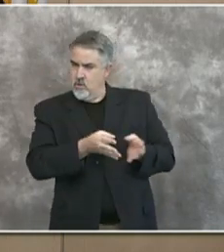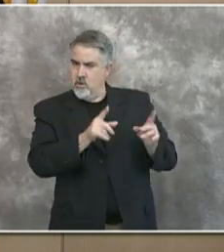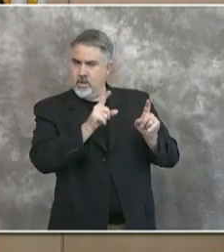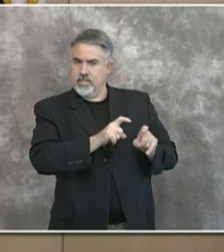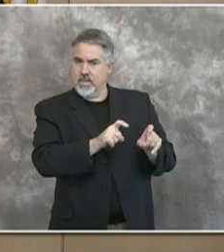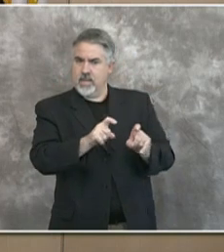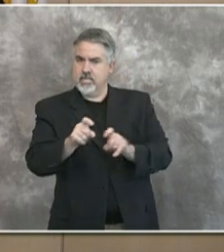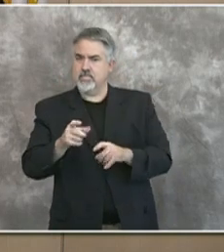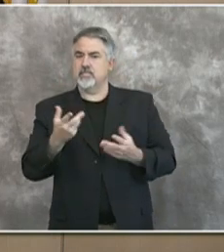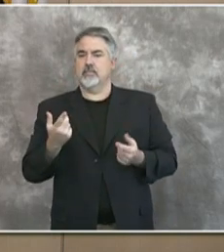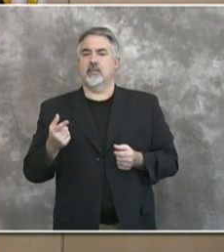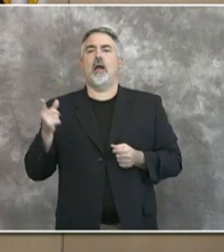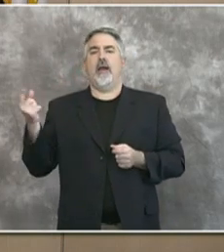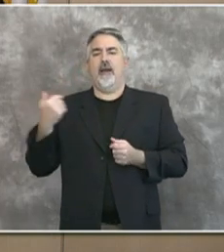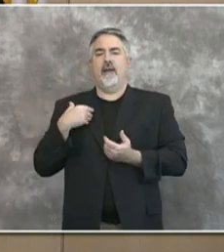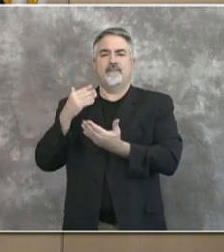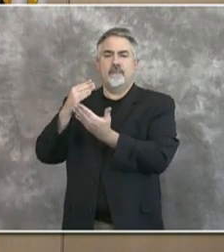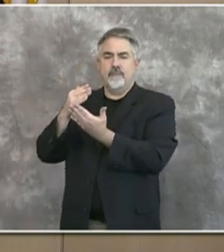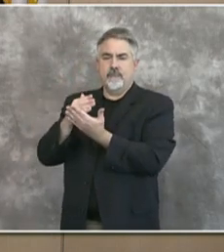activities.